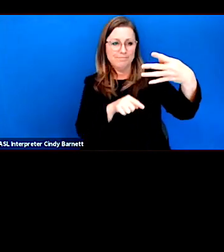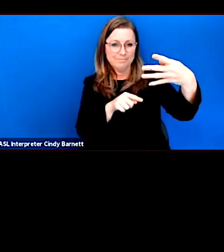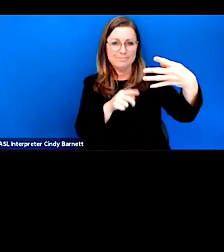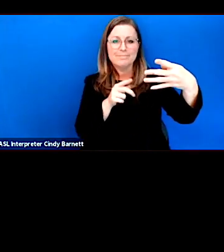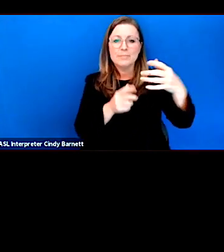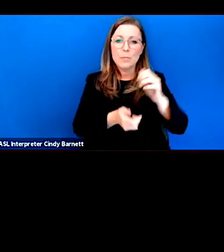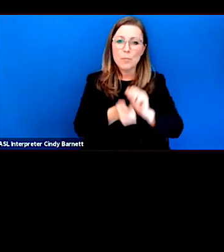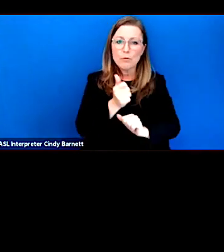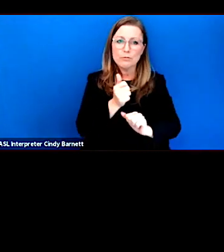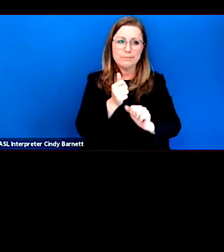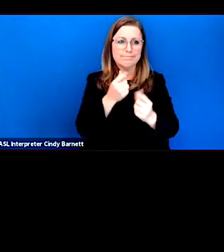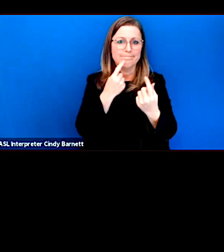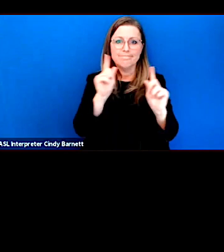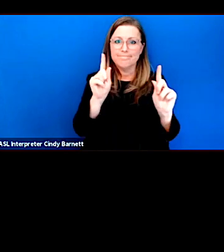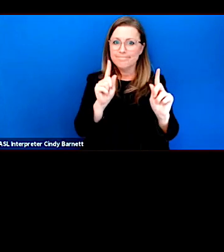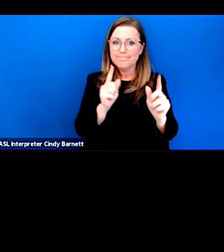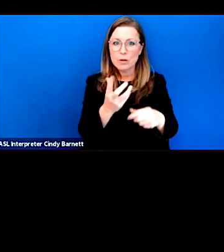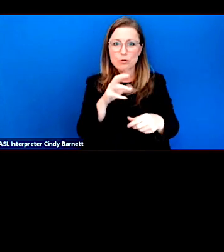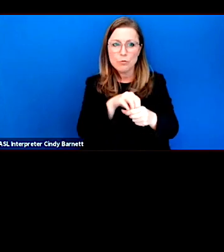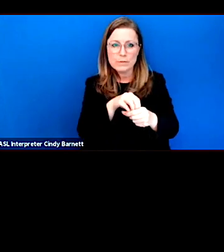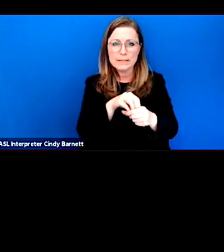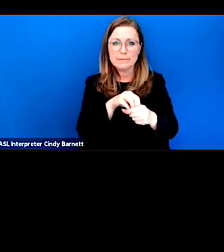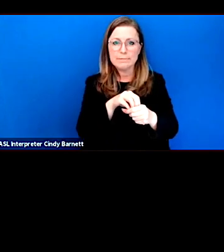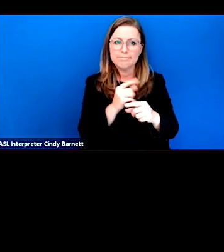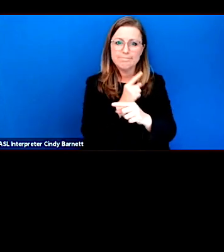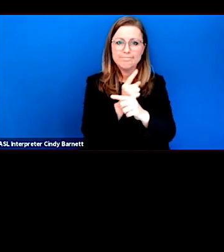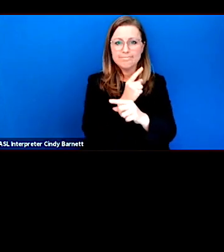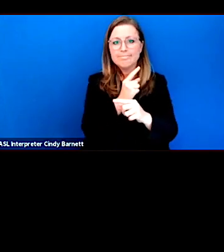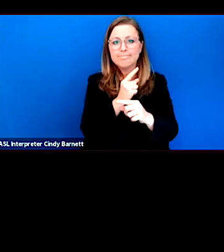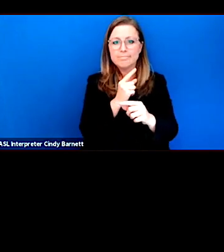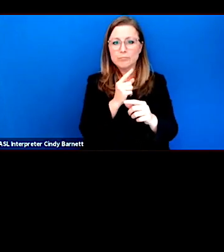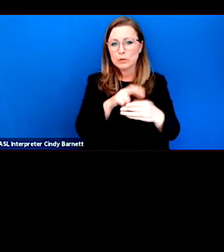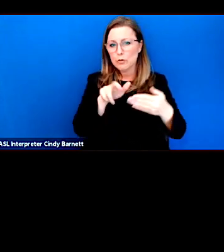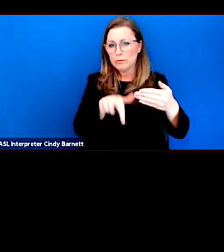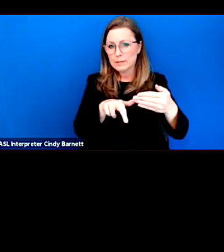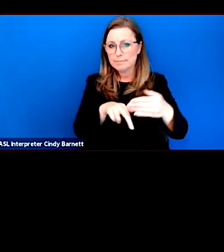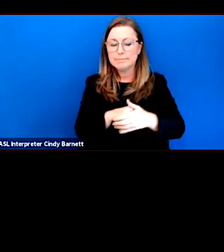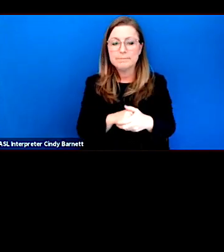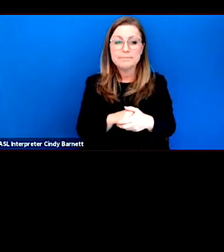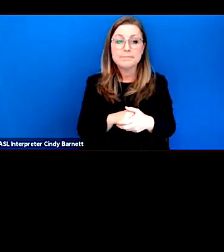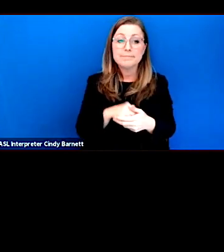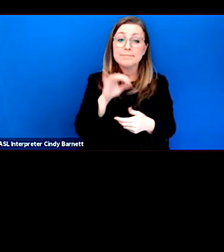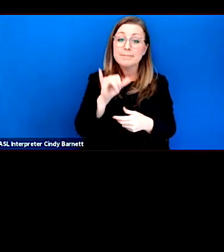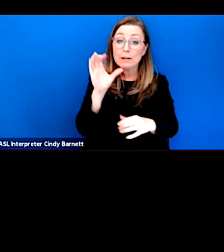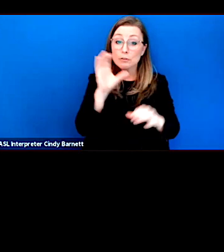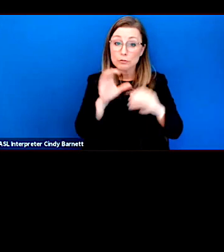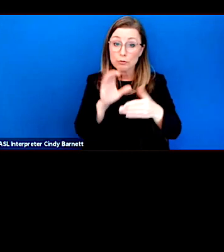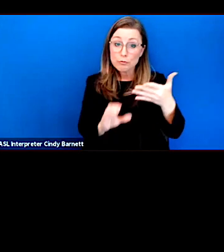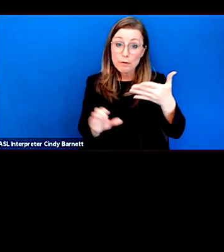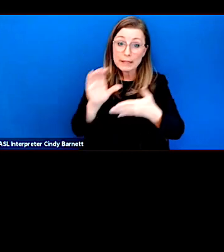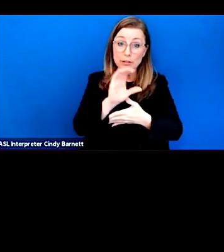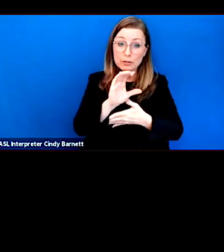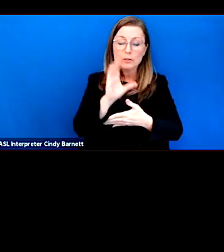results. The search criteria will help in selecting search terms that will aid in identifying